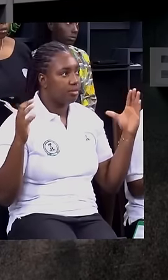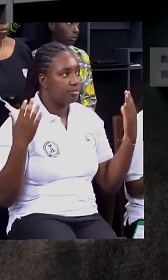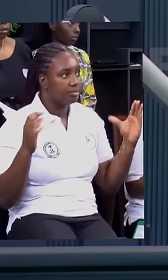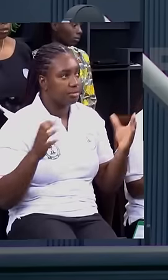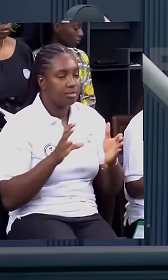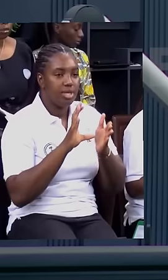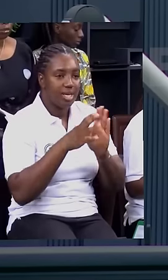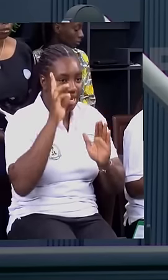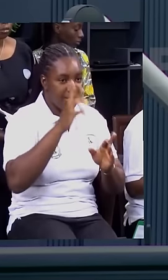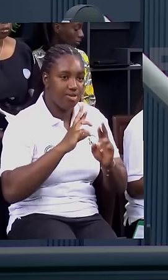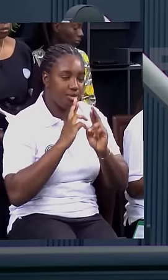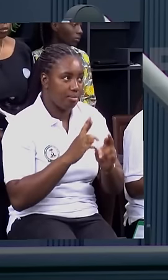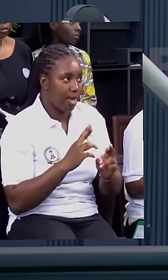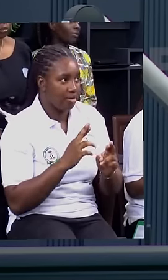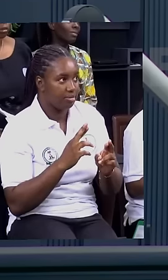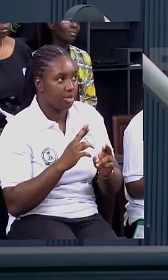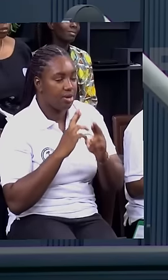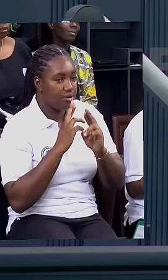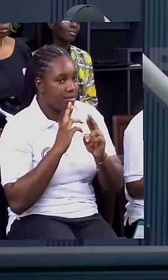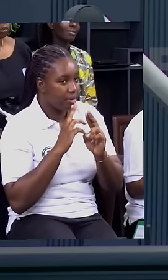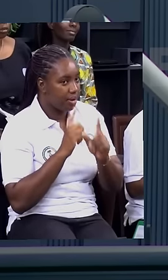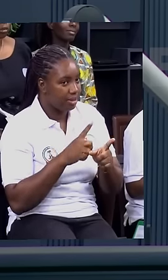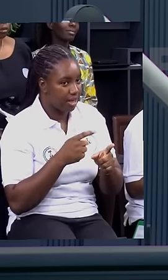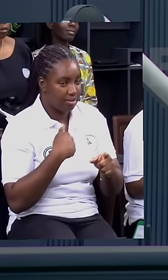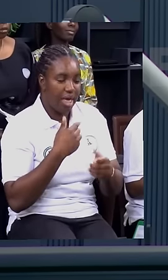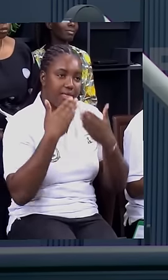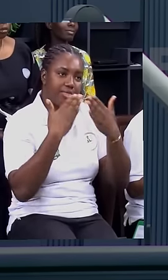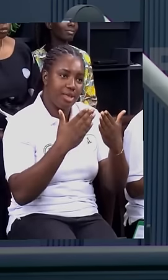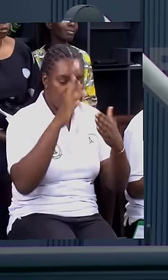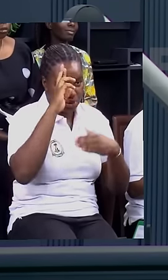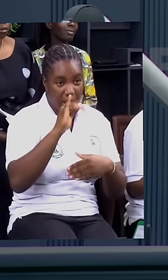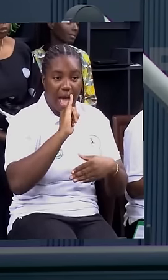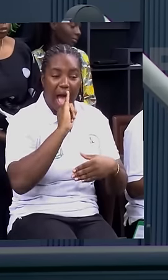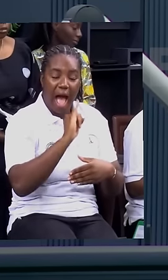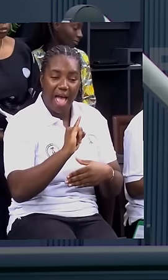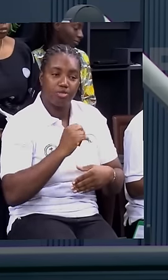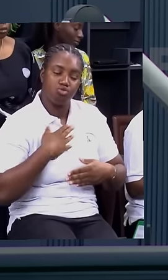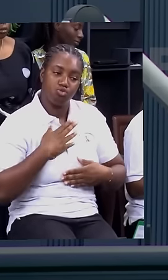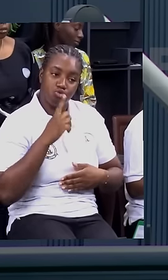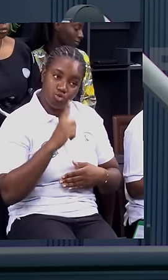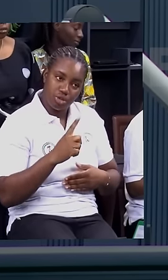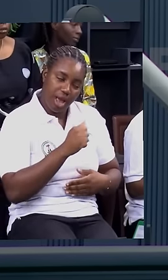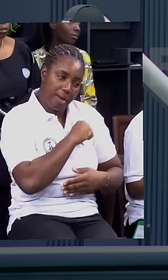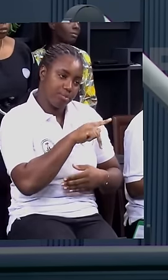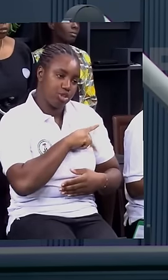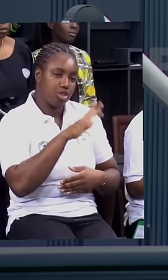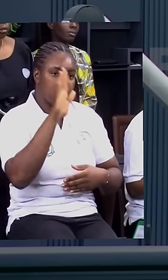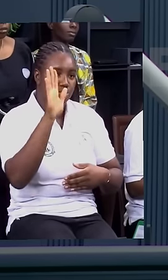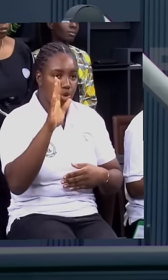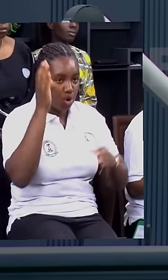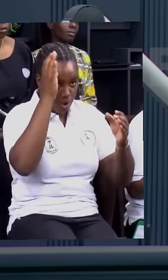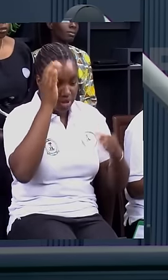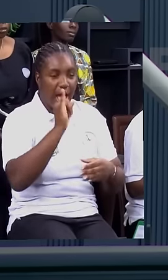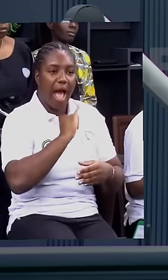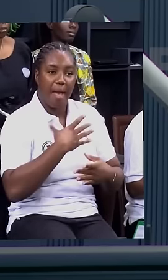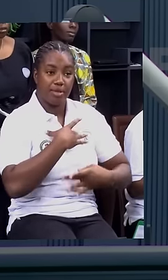Then he replied me. He said, thank you, sir. I sincerely appreciate your concern. I am interested and I promise